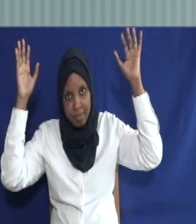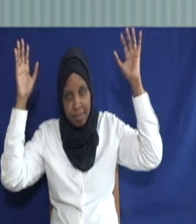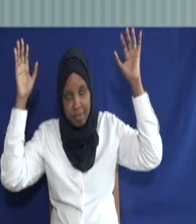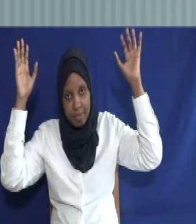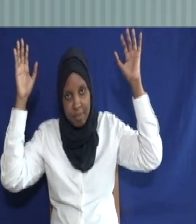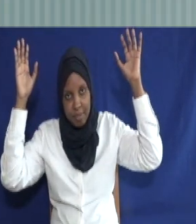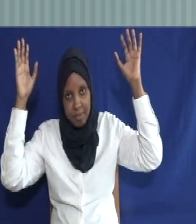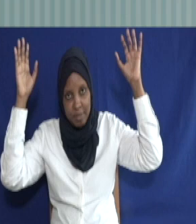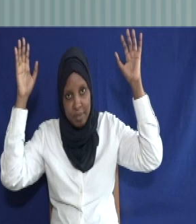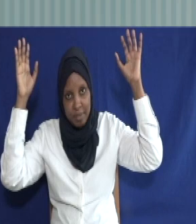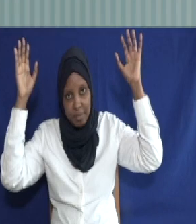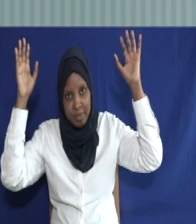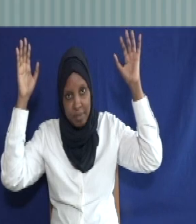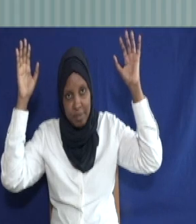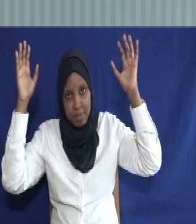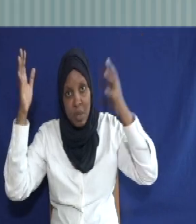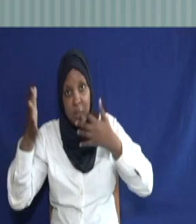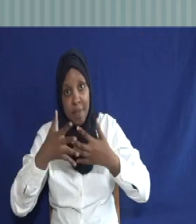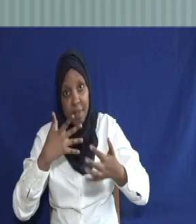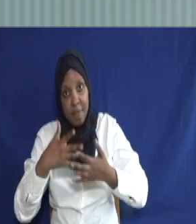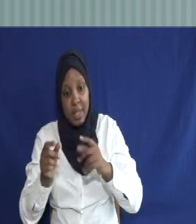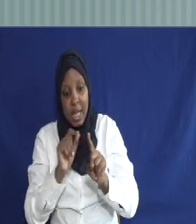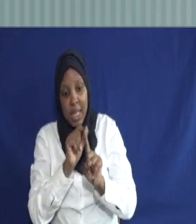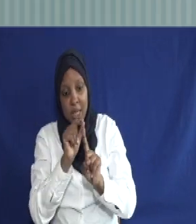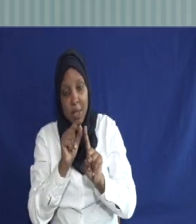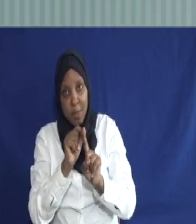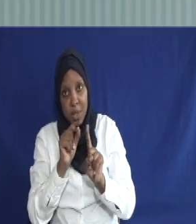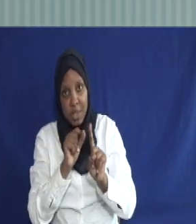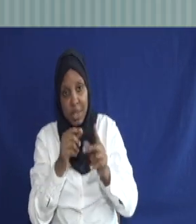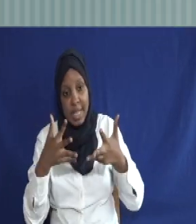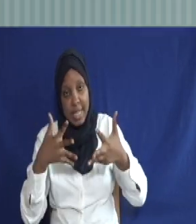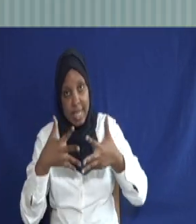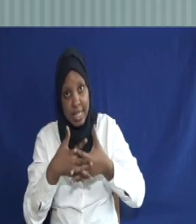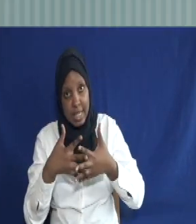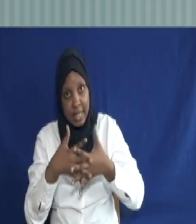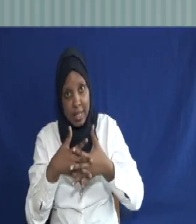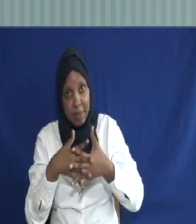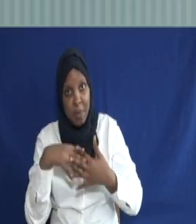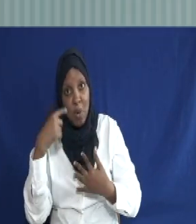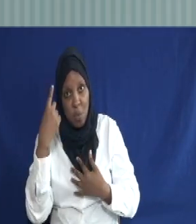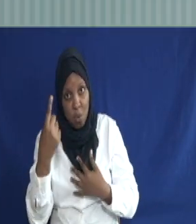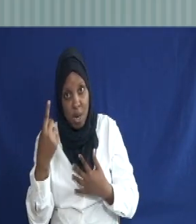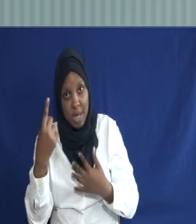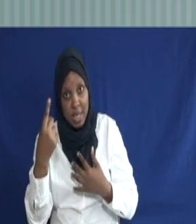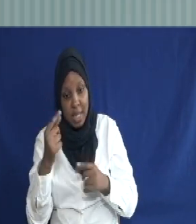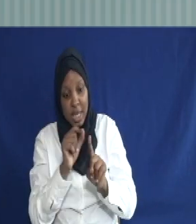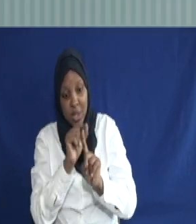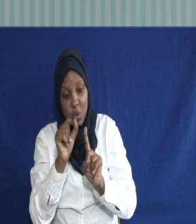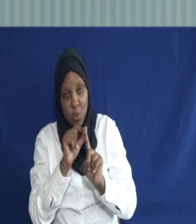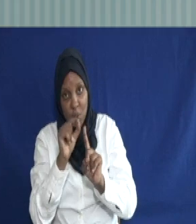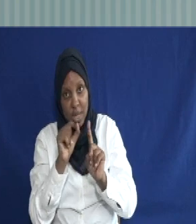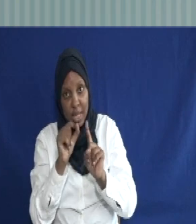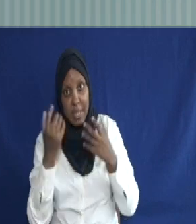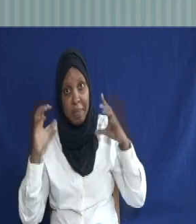by exponential mode. Okay, so now 1 squared, 1.